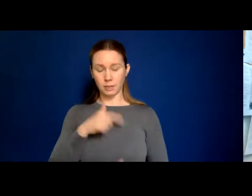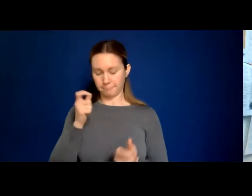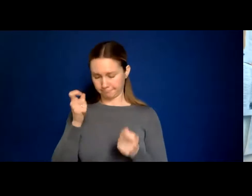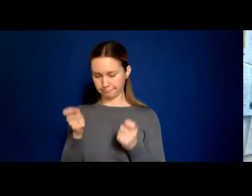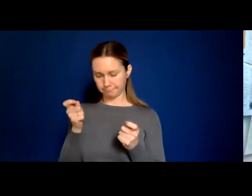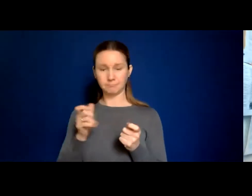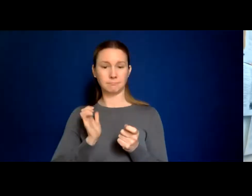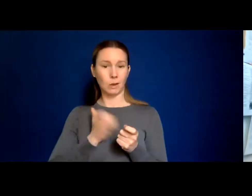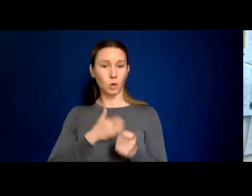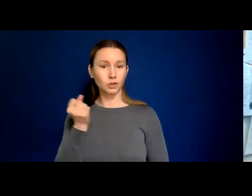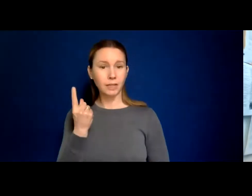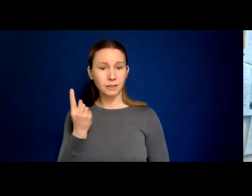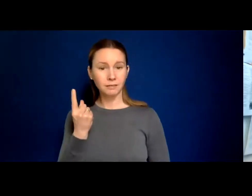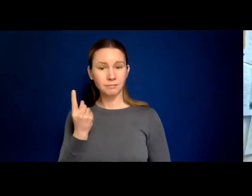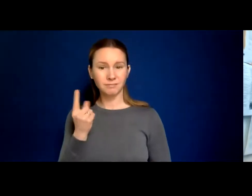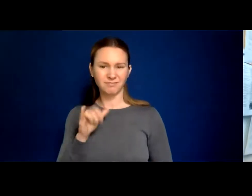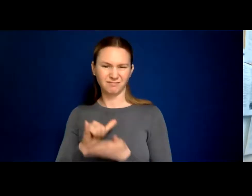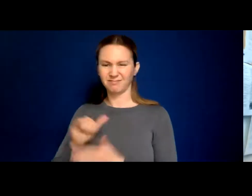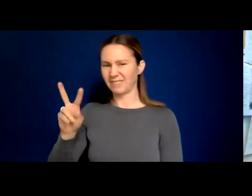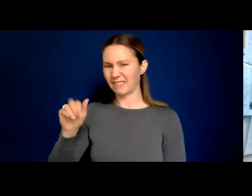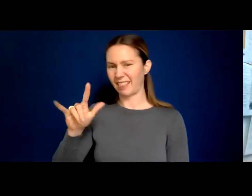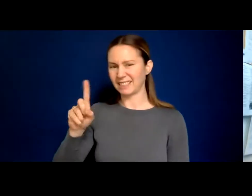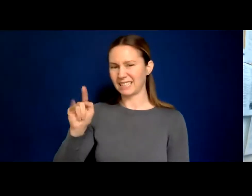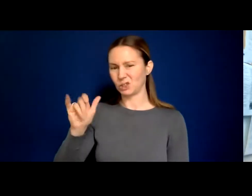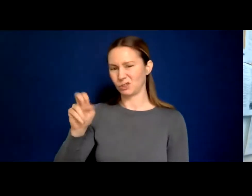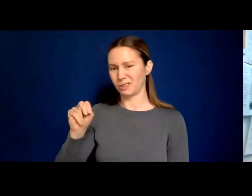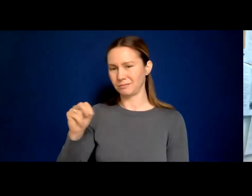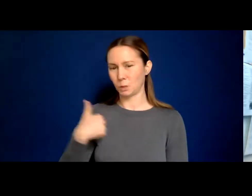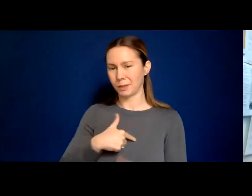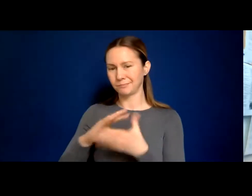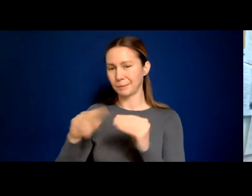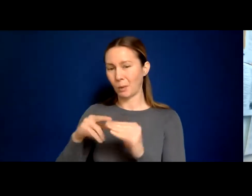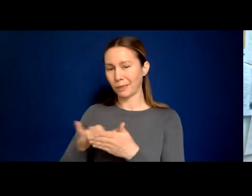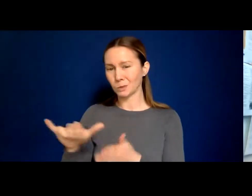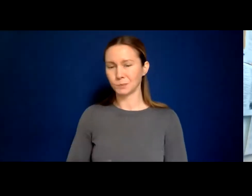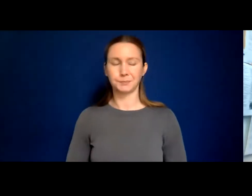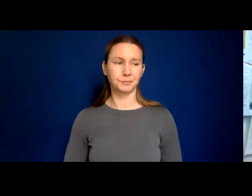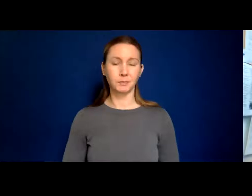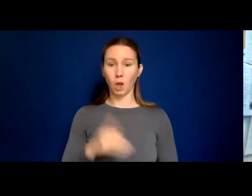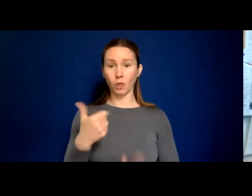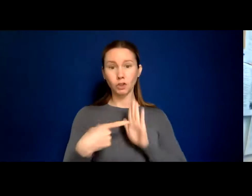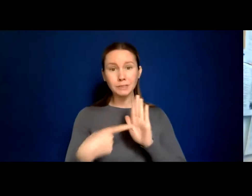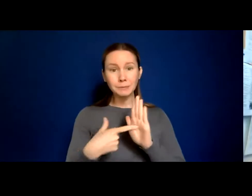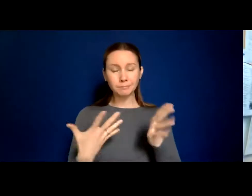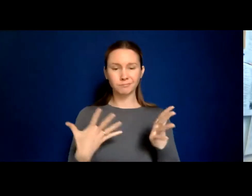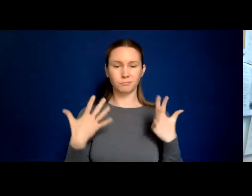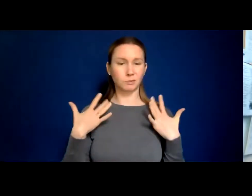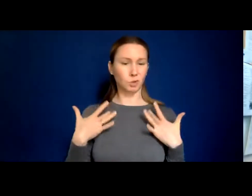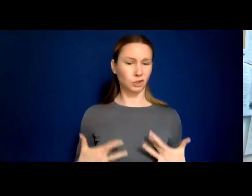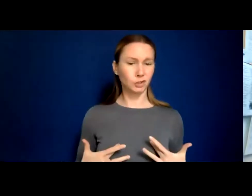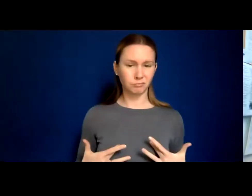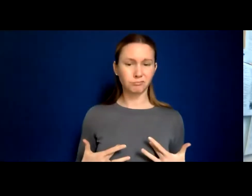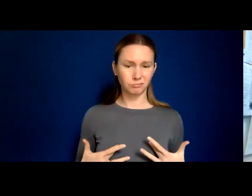behavior. And a lot of that's part of the validation that was spoken about too. Depression, which was another big